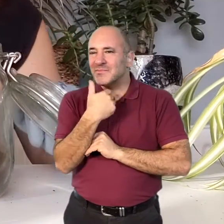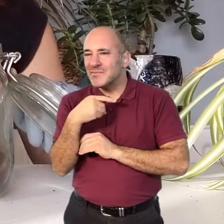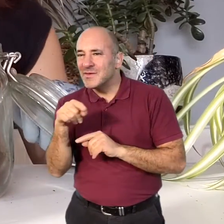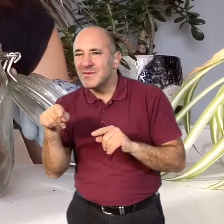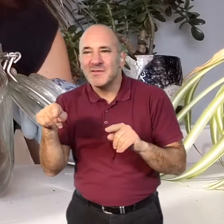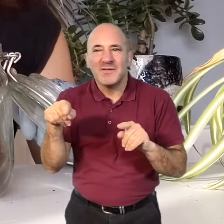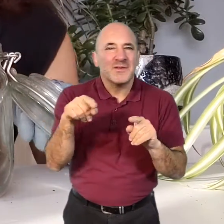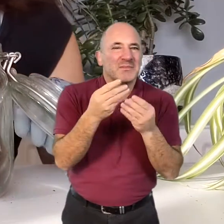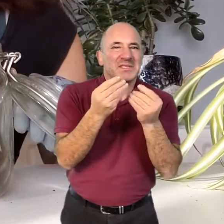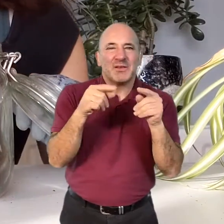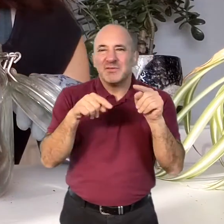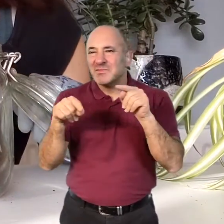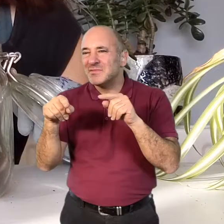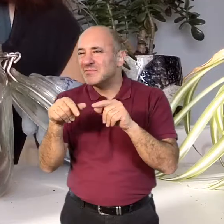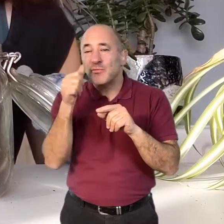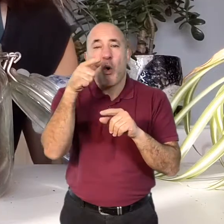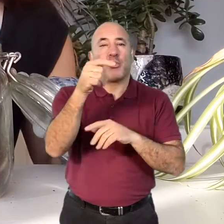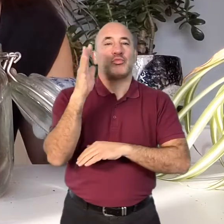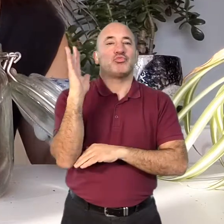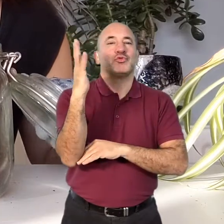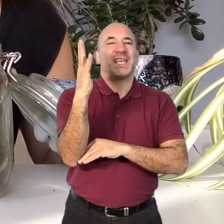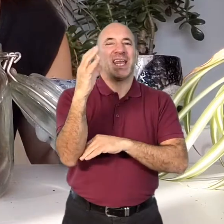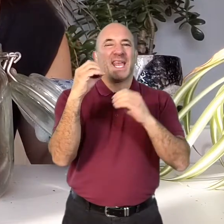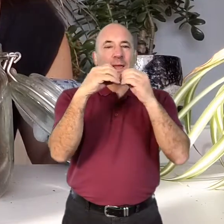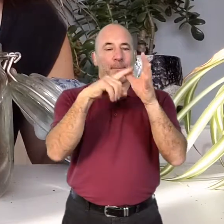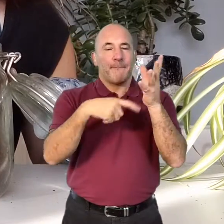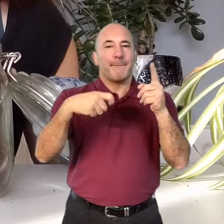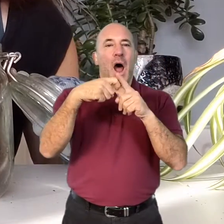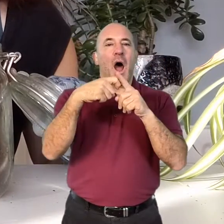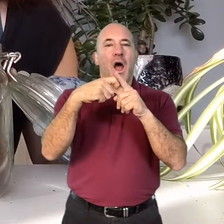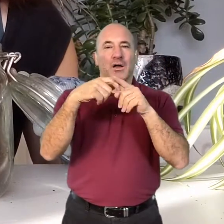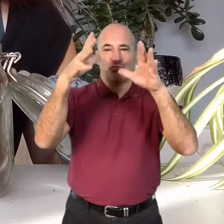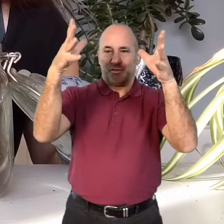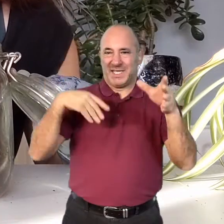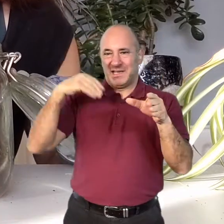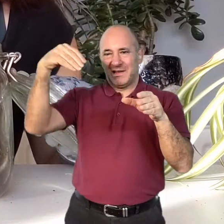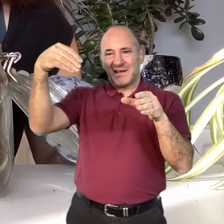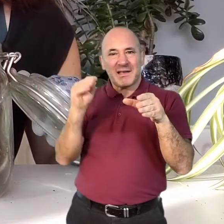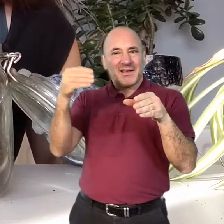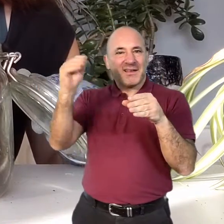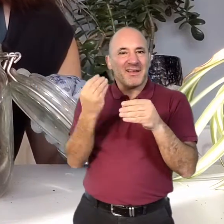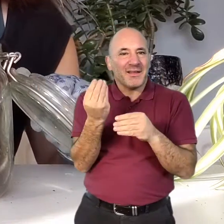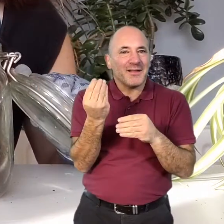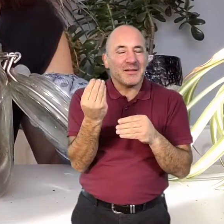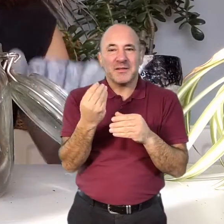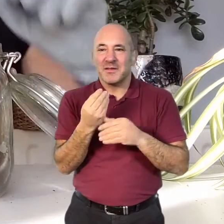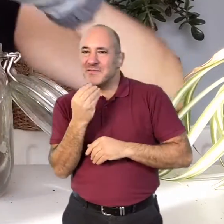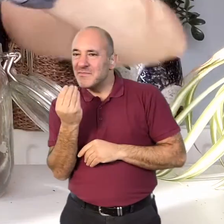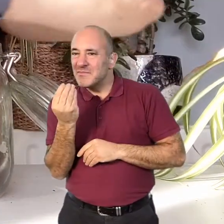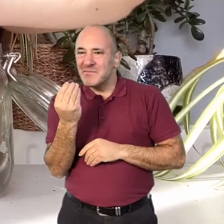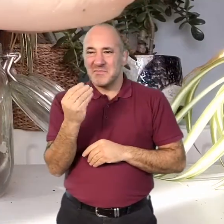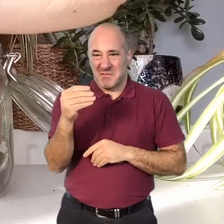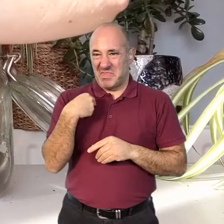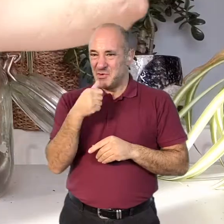the materials you collected. So I have got some tree bark